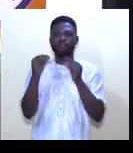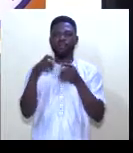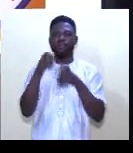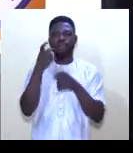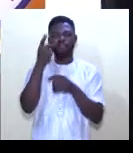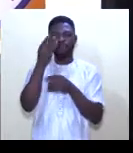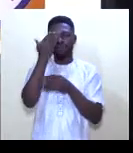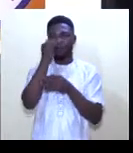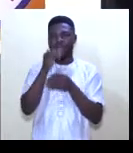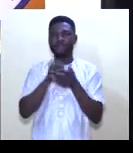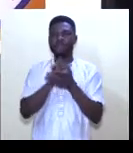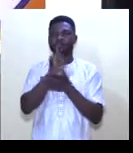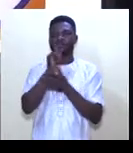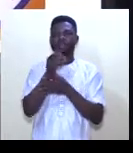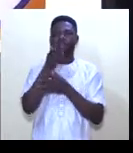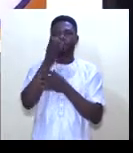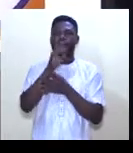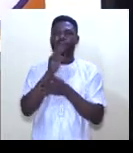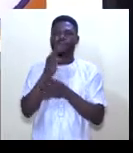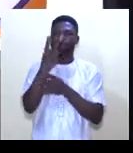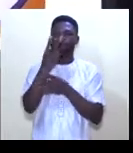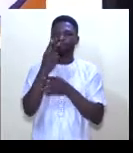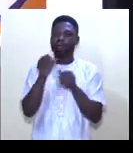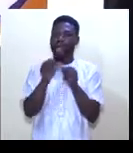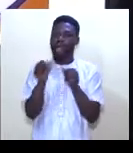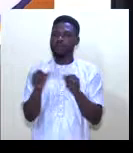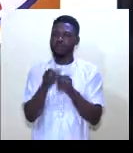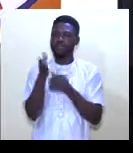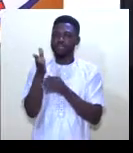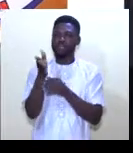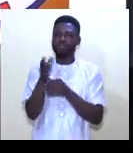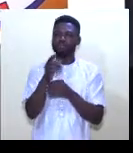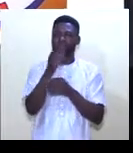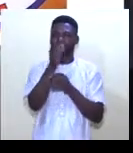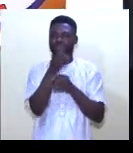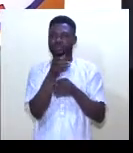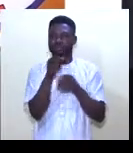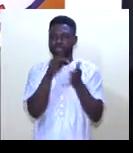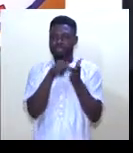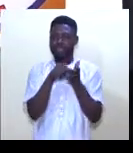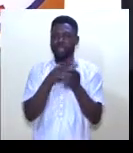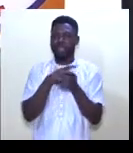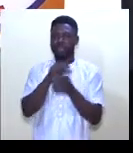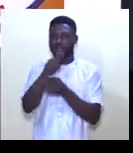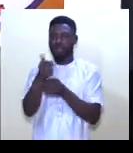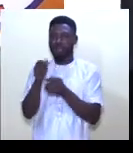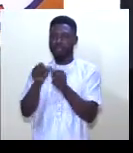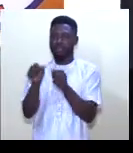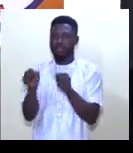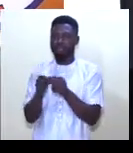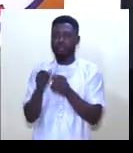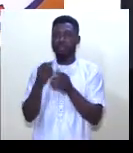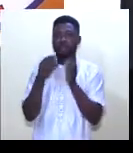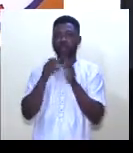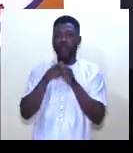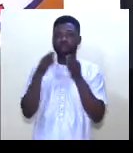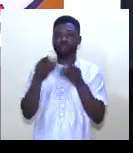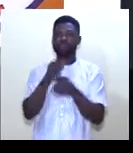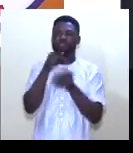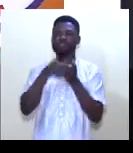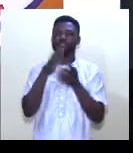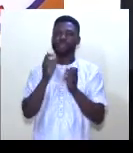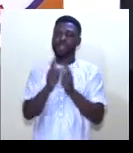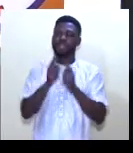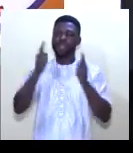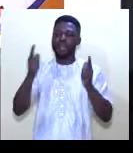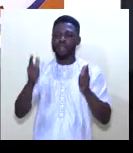210 degrees. Let's see why that is. There are two angles here. This angle and this angle. So obviously